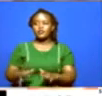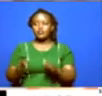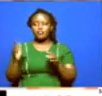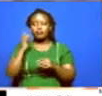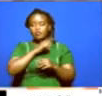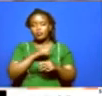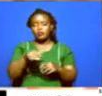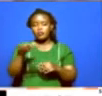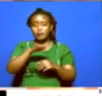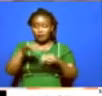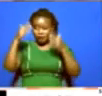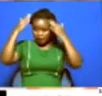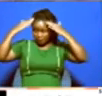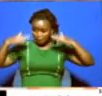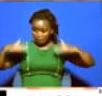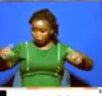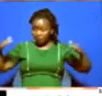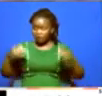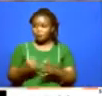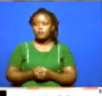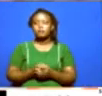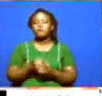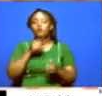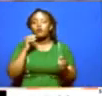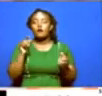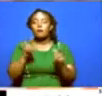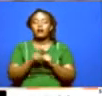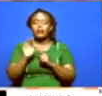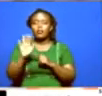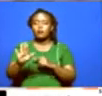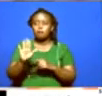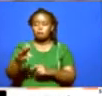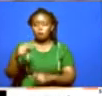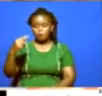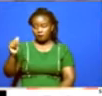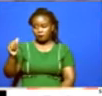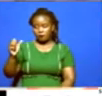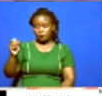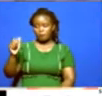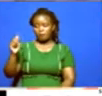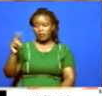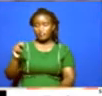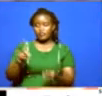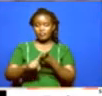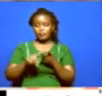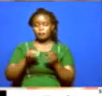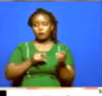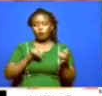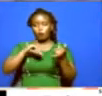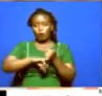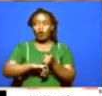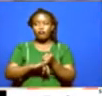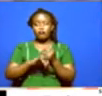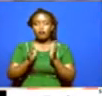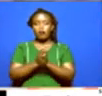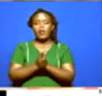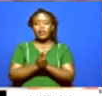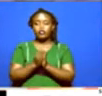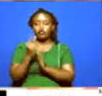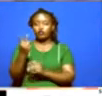Muslim Cemetery. Guyo's brother, Hassan Ibrahim Sora, Hassan's wife, Fatuma Hassan, and their two